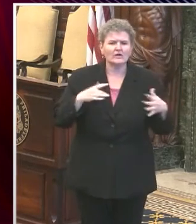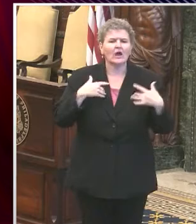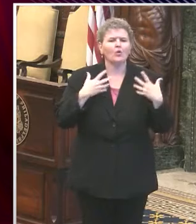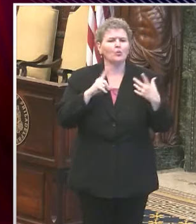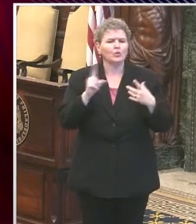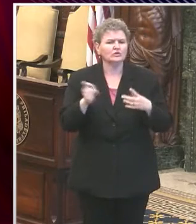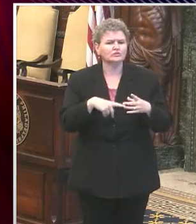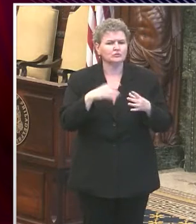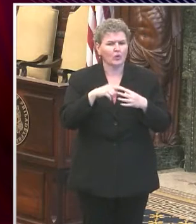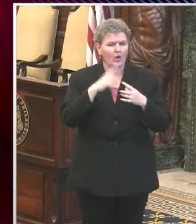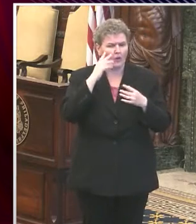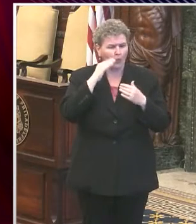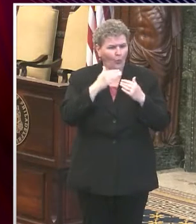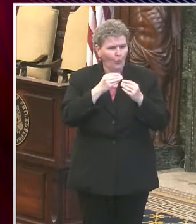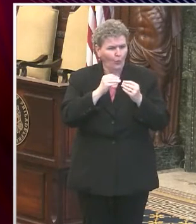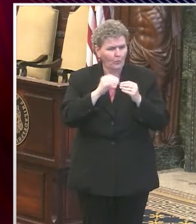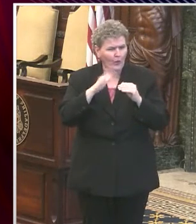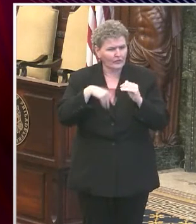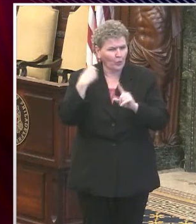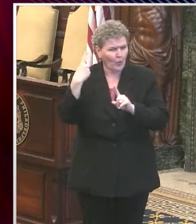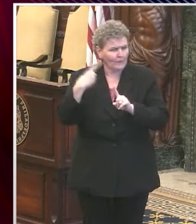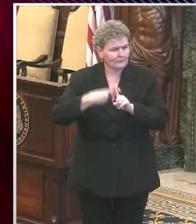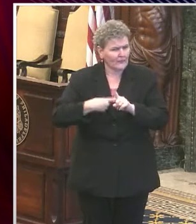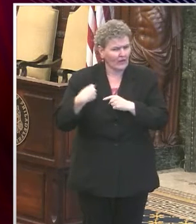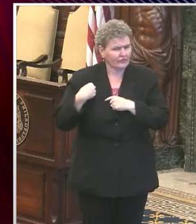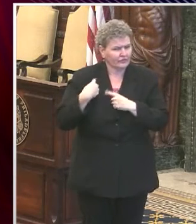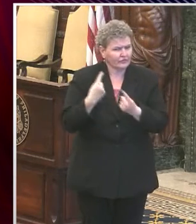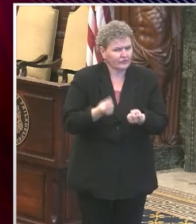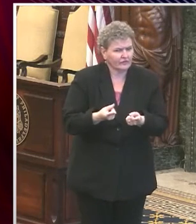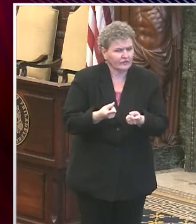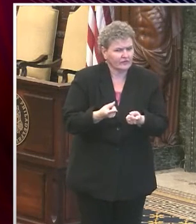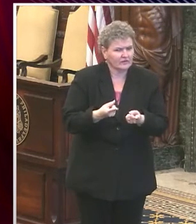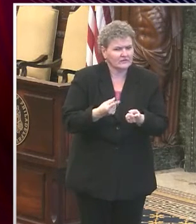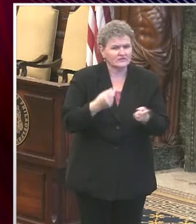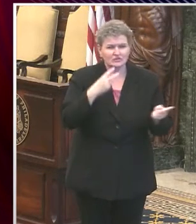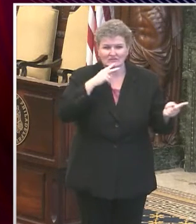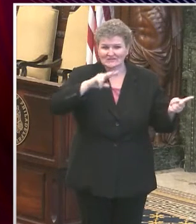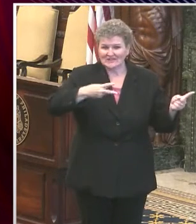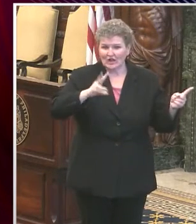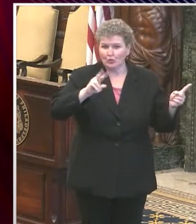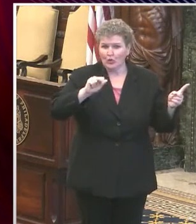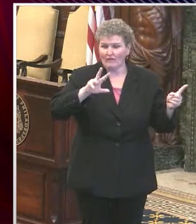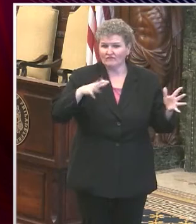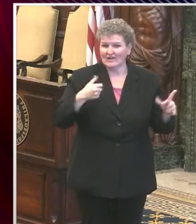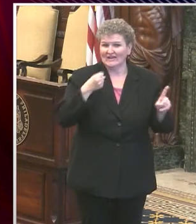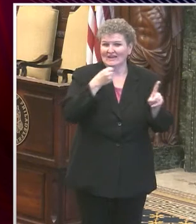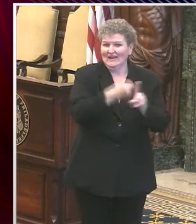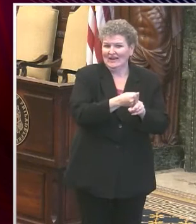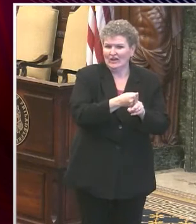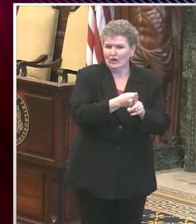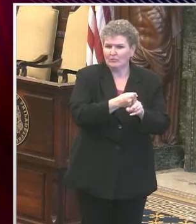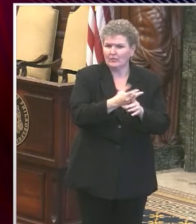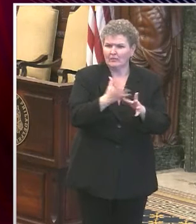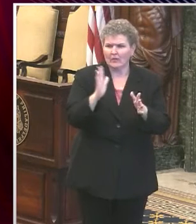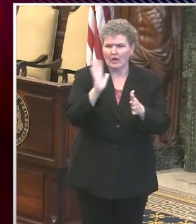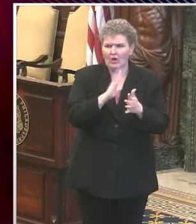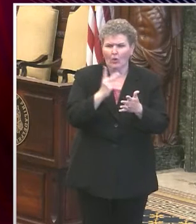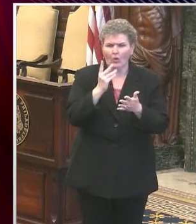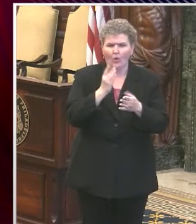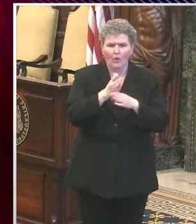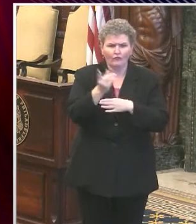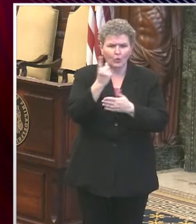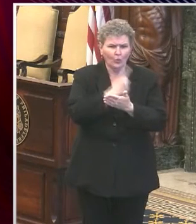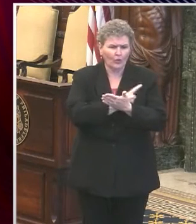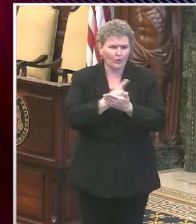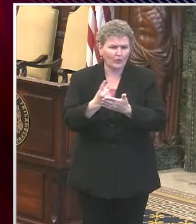month and change since you announced that the second wave had arrived. And knowing what we know now, you have another month